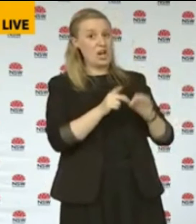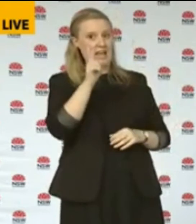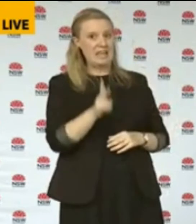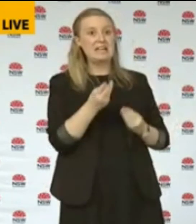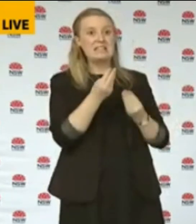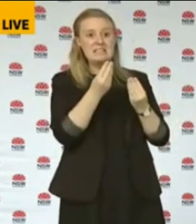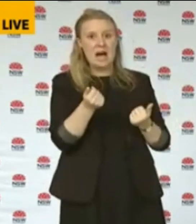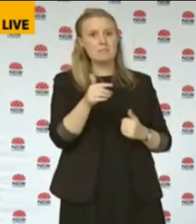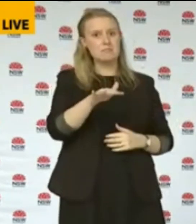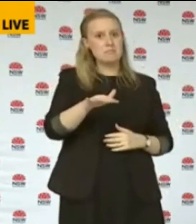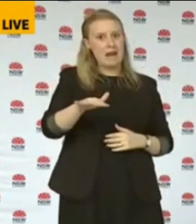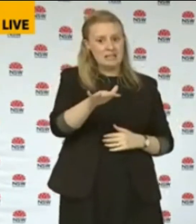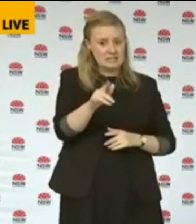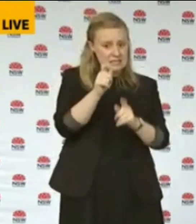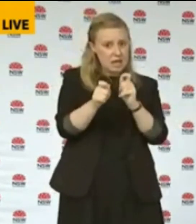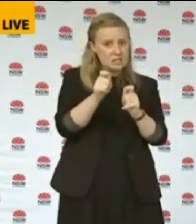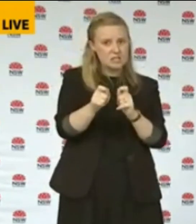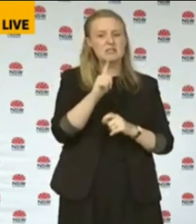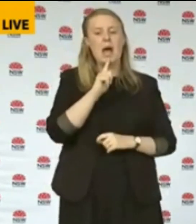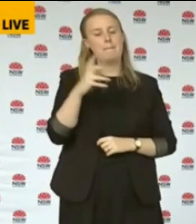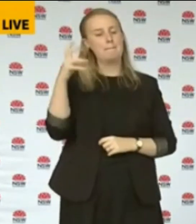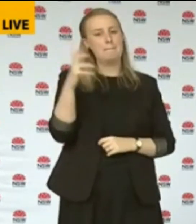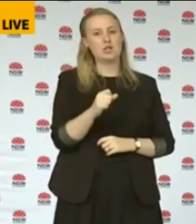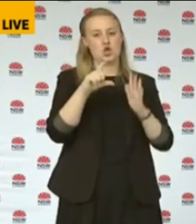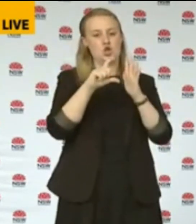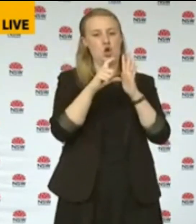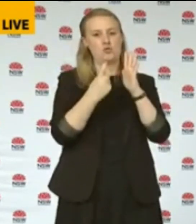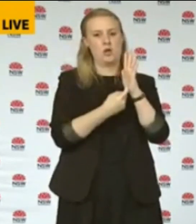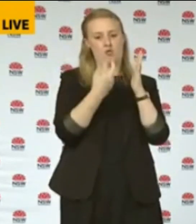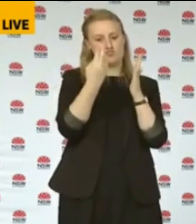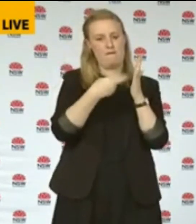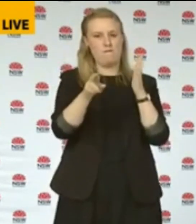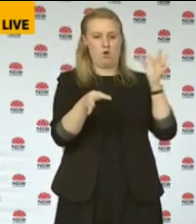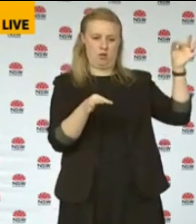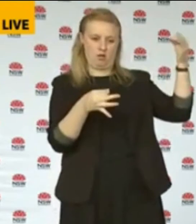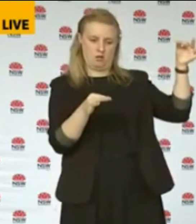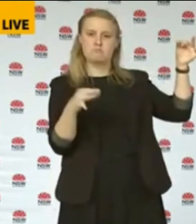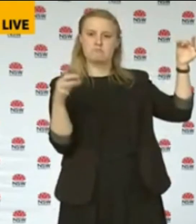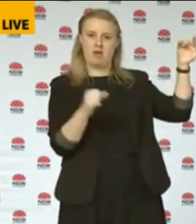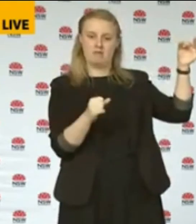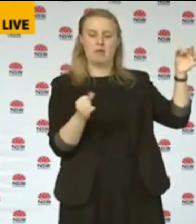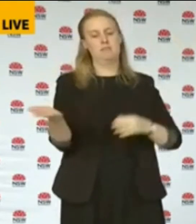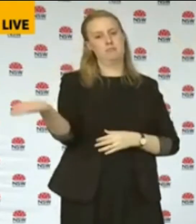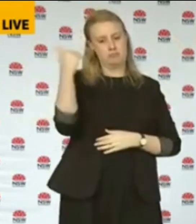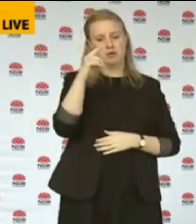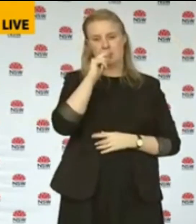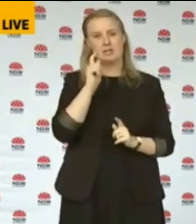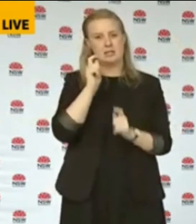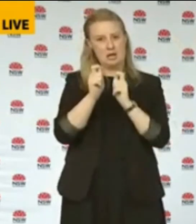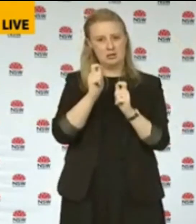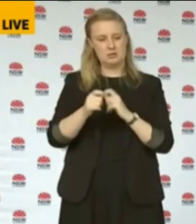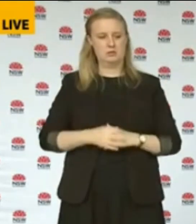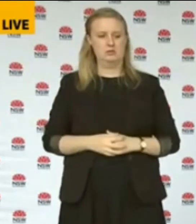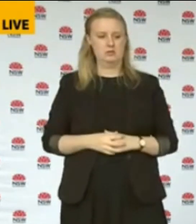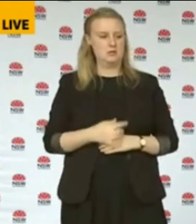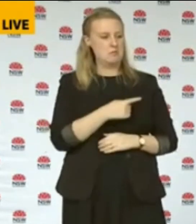find that that's only in very limited circumstances. But all of the clinics, there's more than 26 testing clinics in that area. We opened a